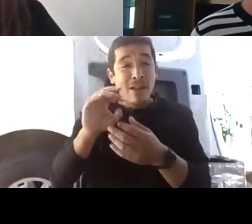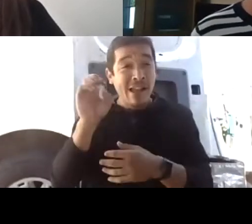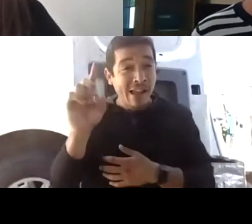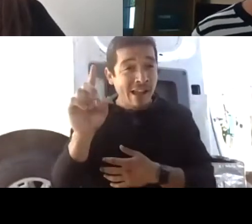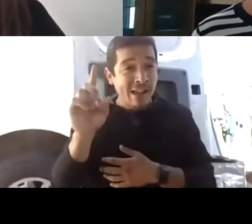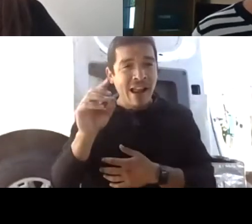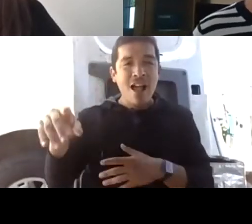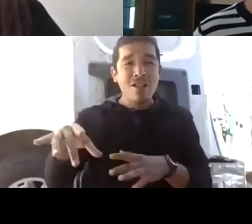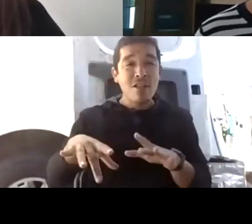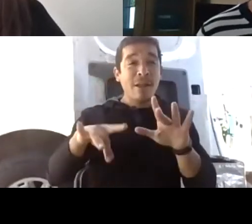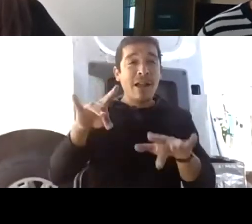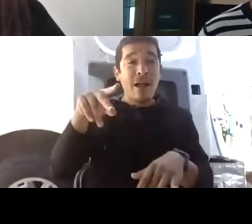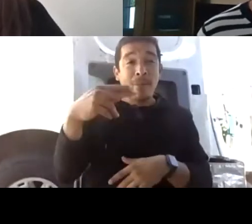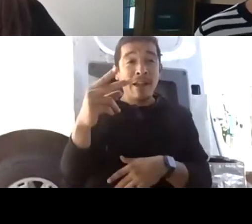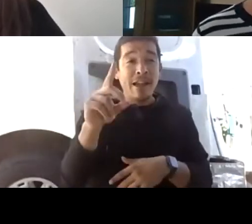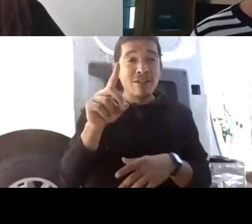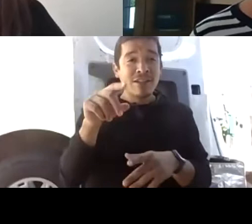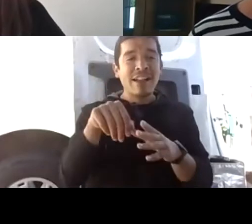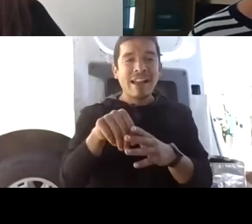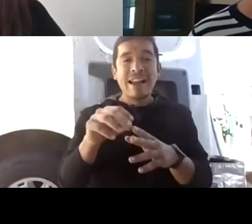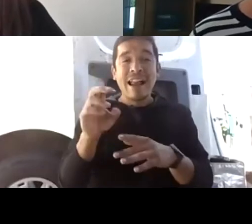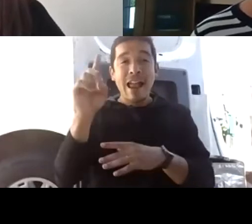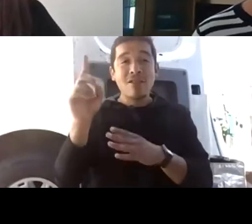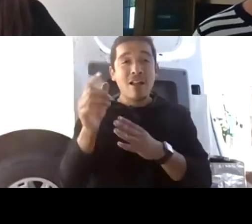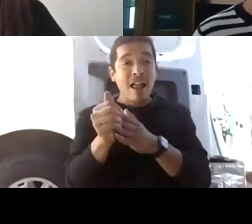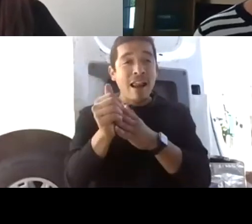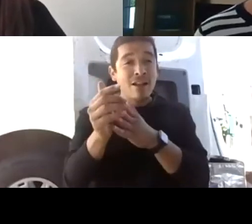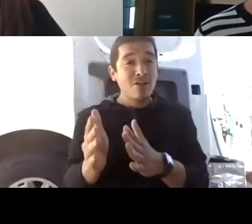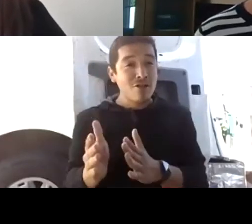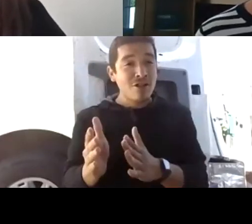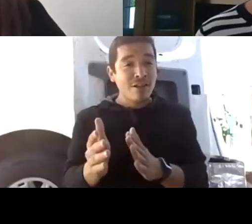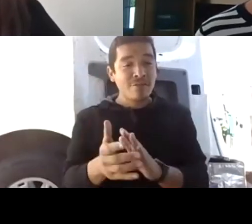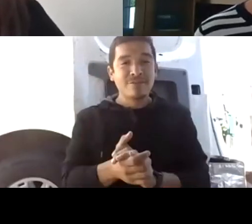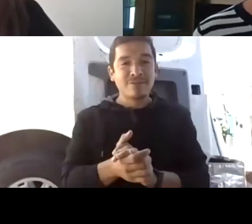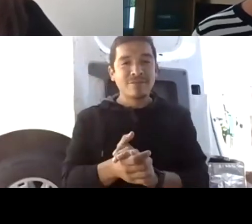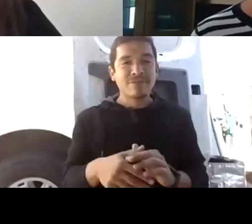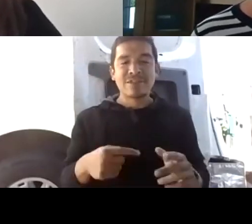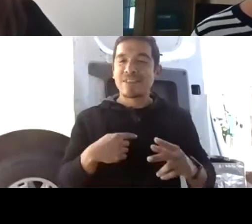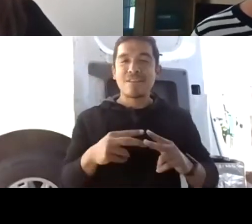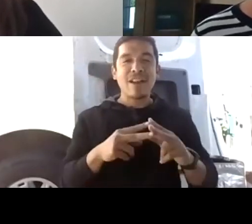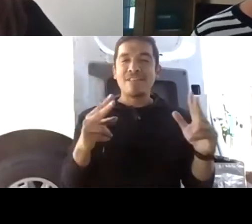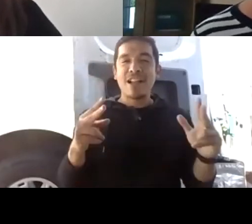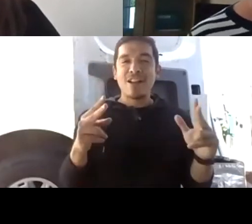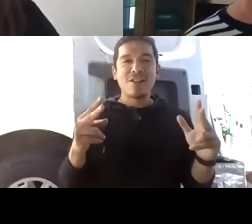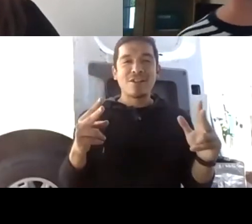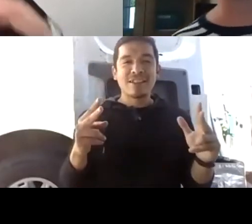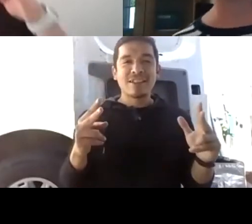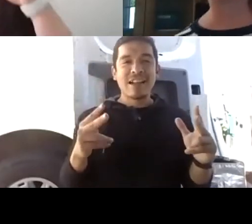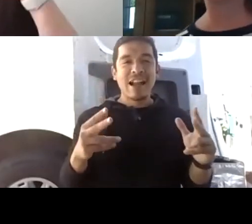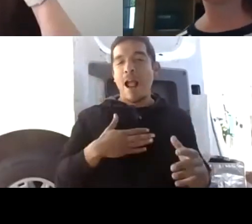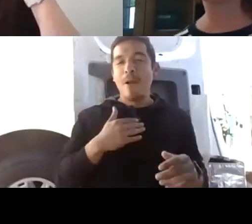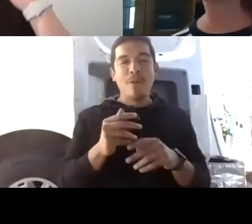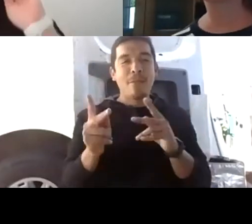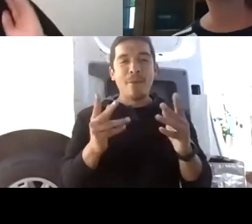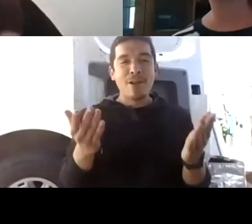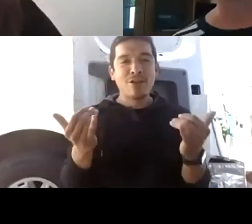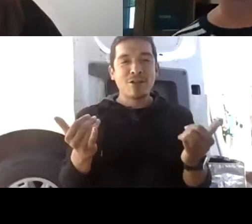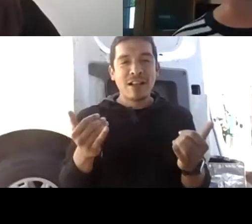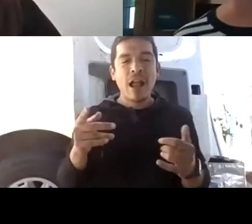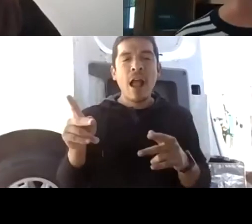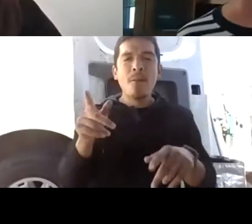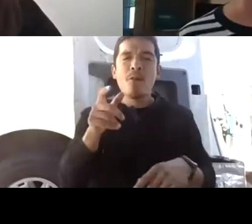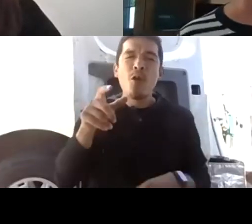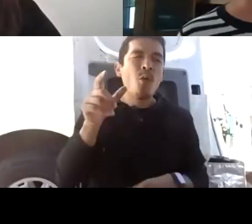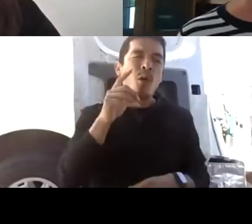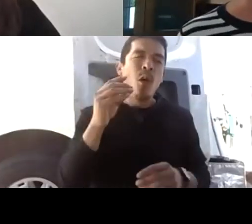up a PhD in educational leadership from Drexel. So we have some very incredibly educated folks here today, people who are more than